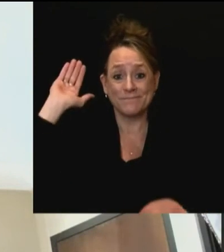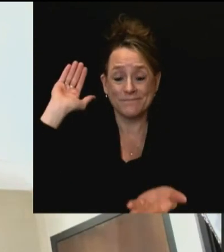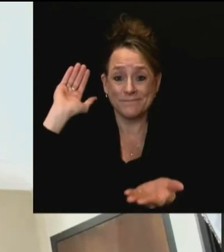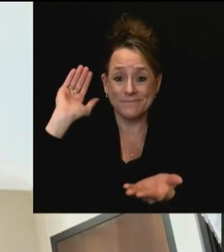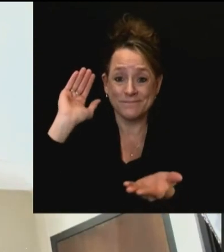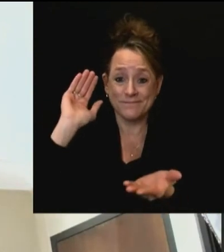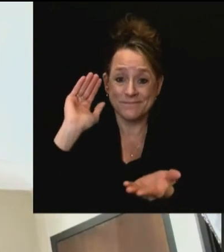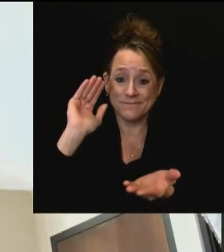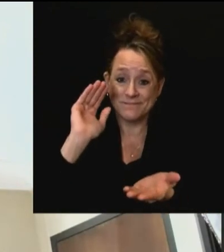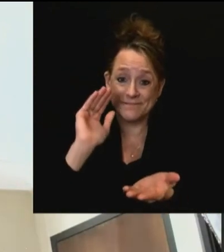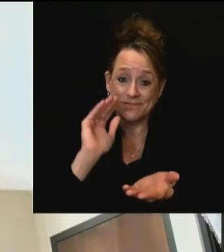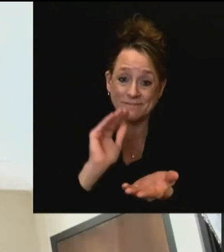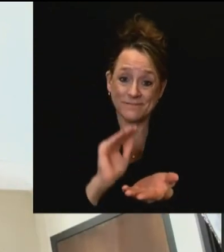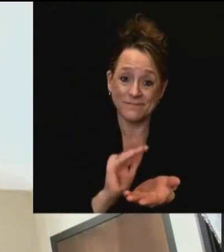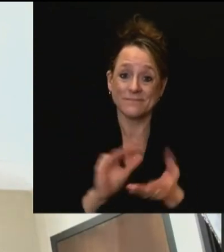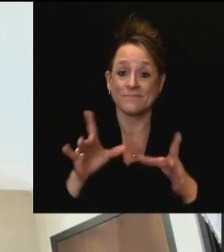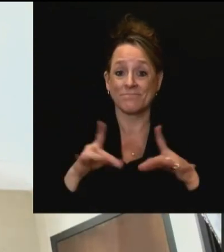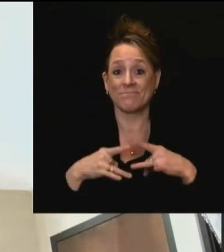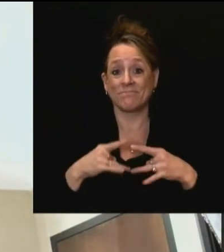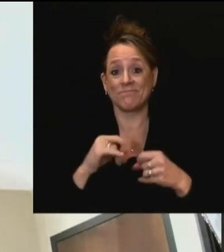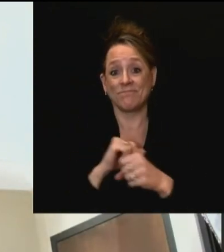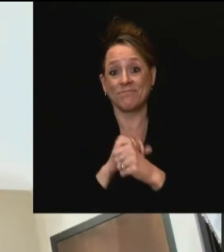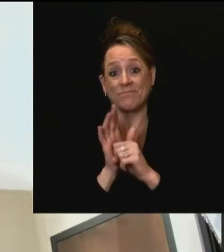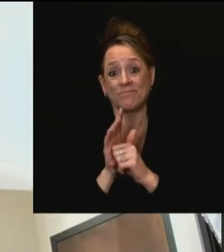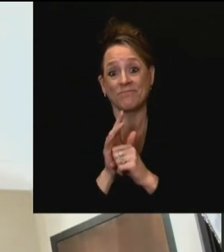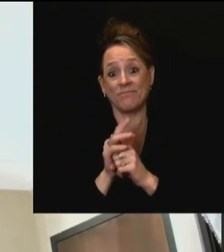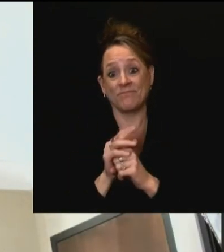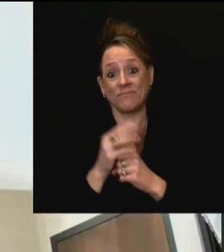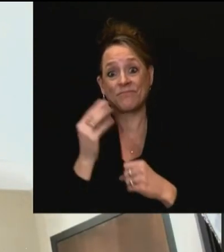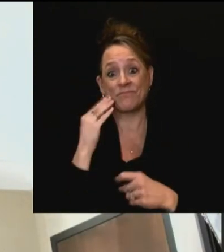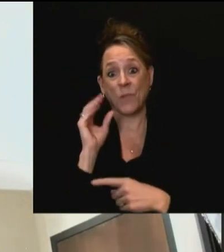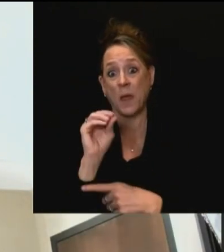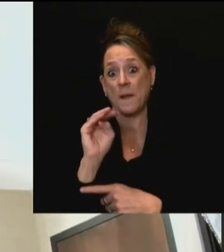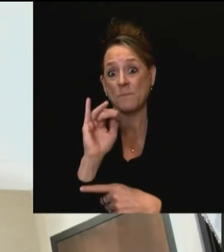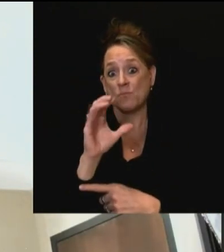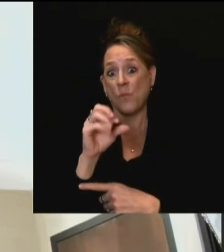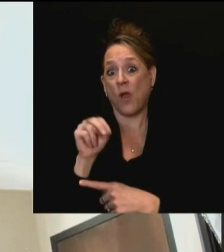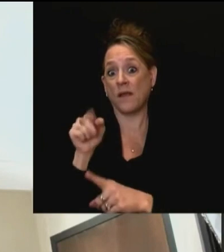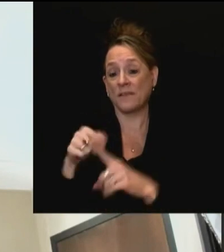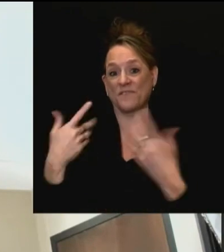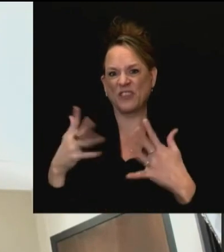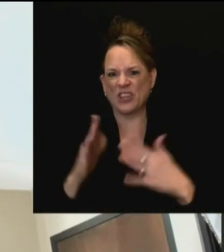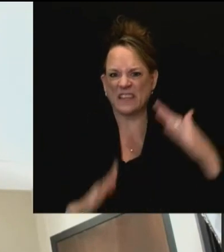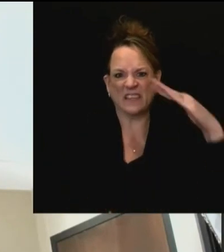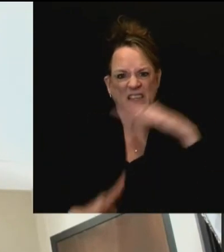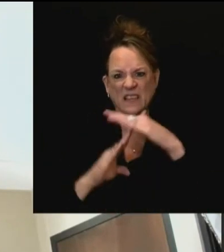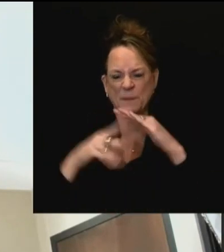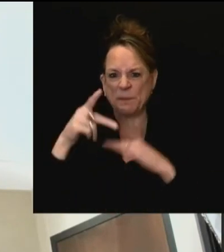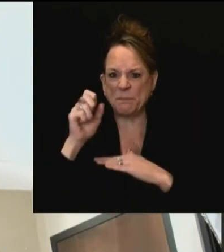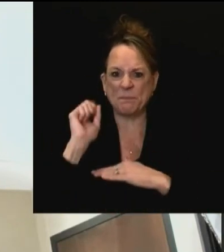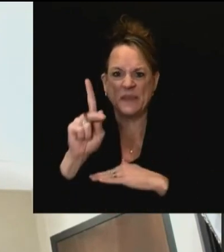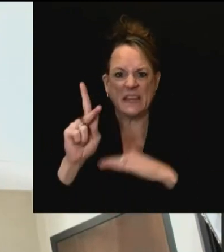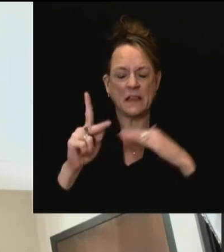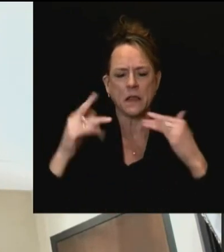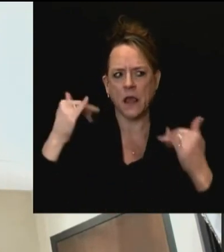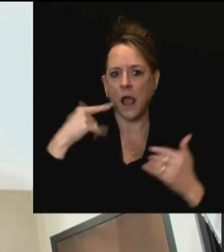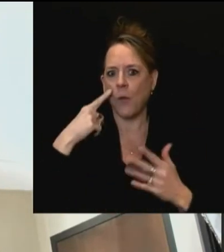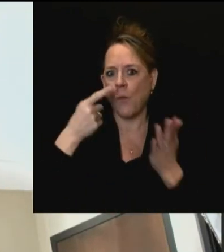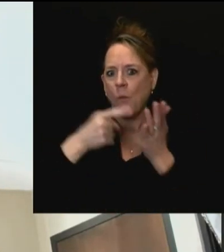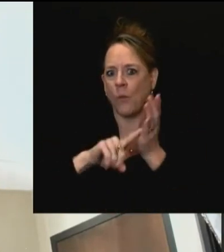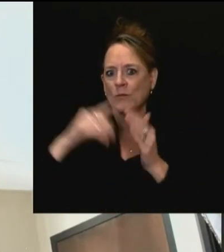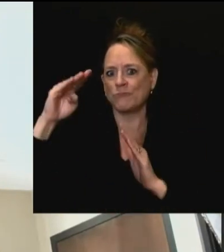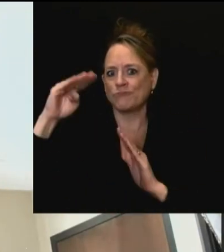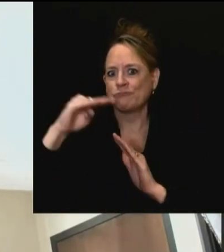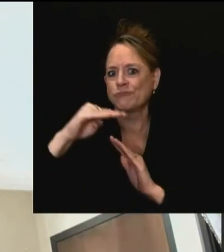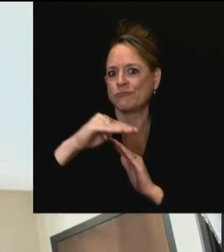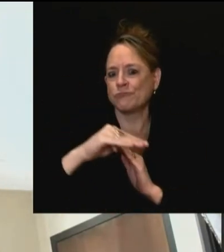that we saw from Omicron. Whether the new variation, if it takes hold, will cause that decline to occur more slowly